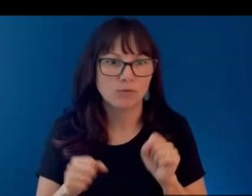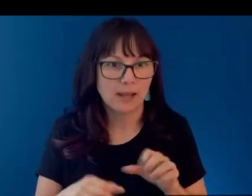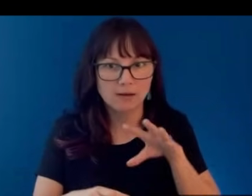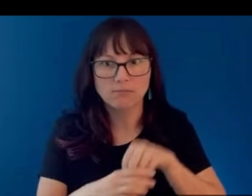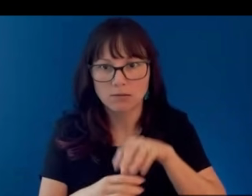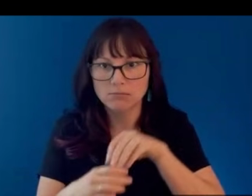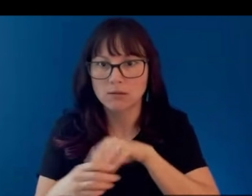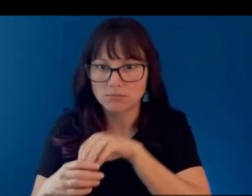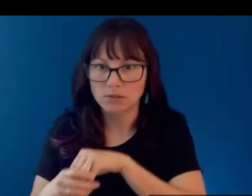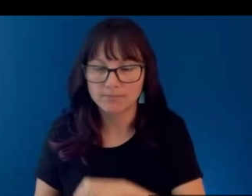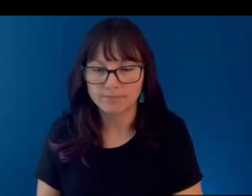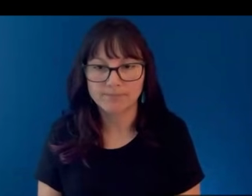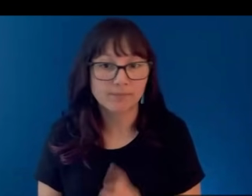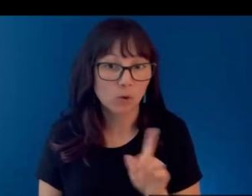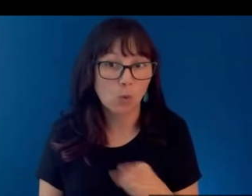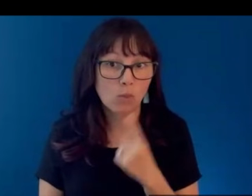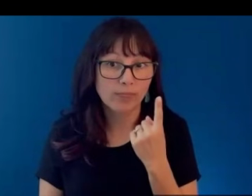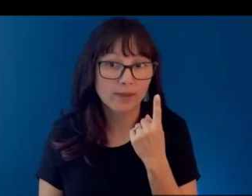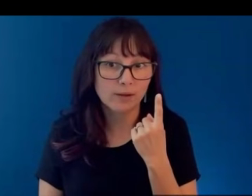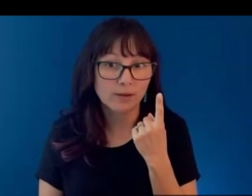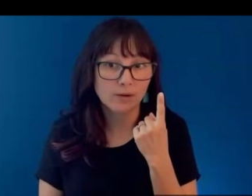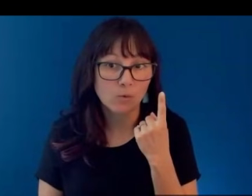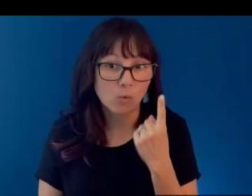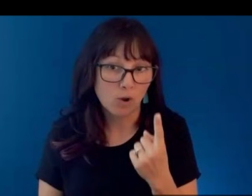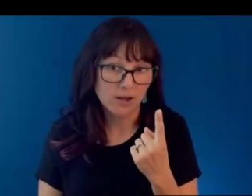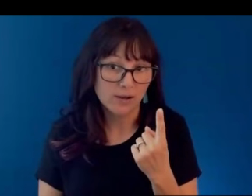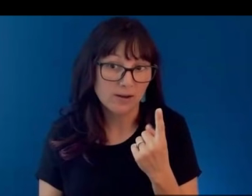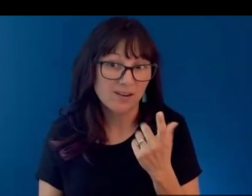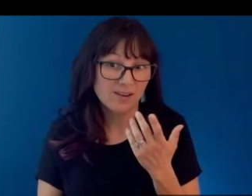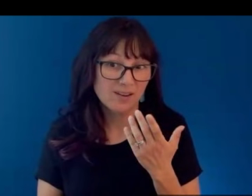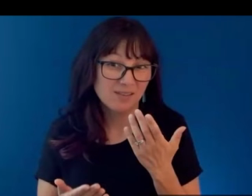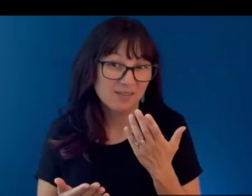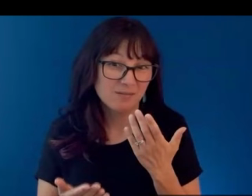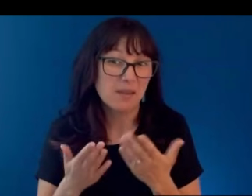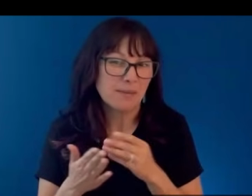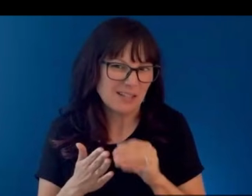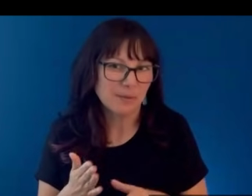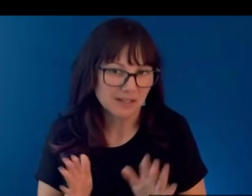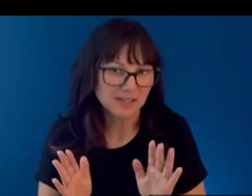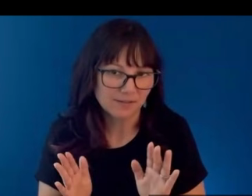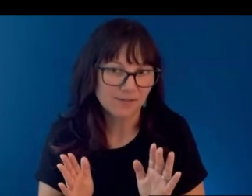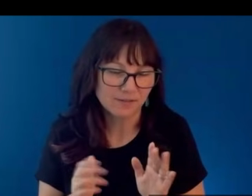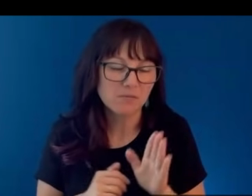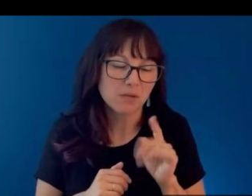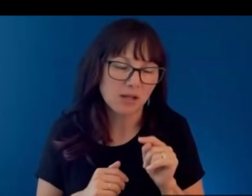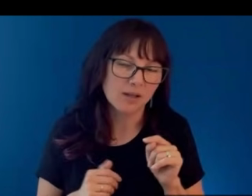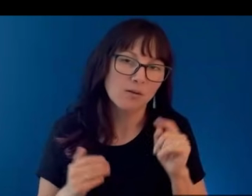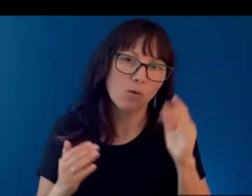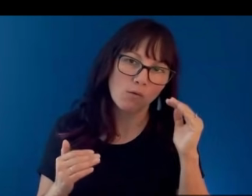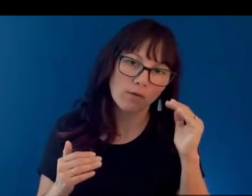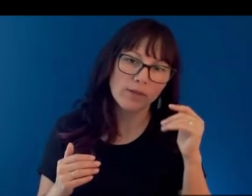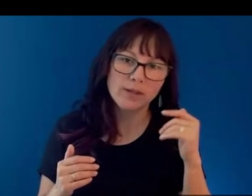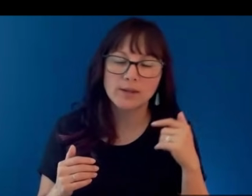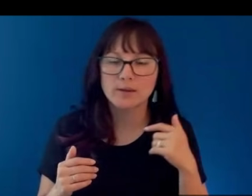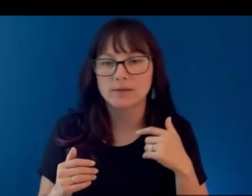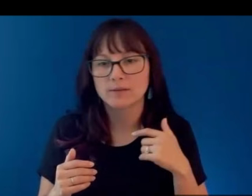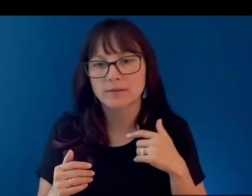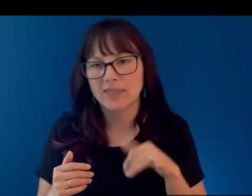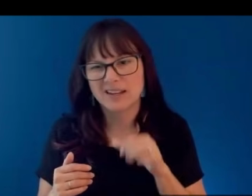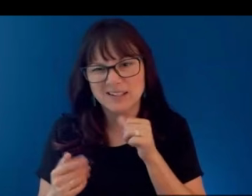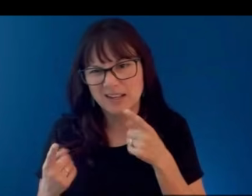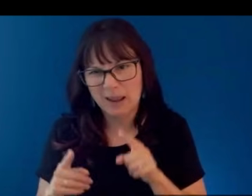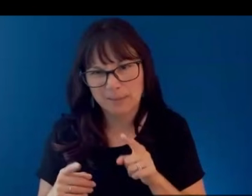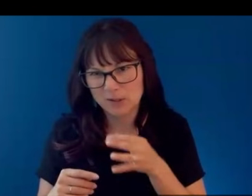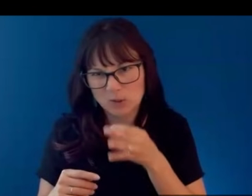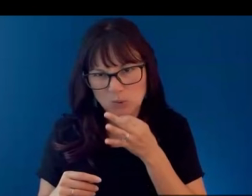in. Only one of them that might be very, very expensive. But hopefully we don't get there real